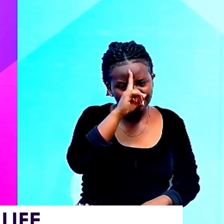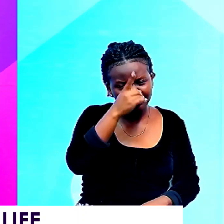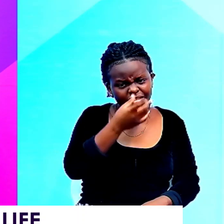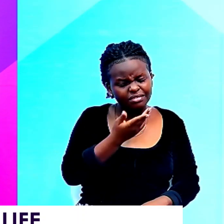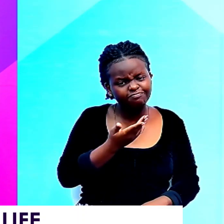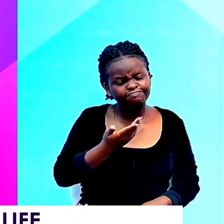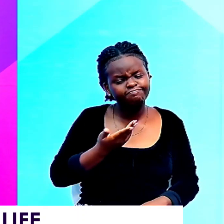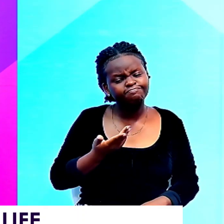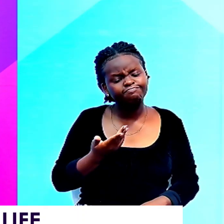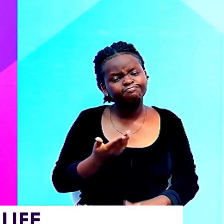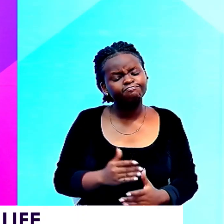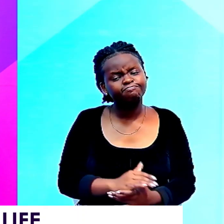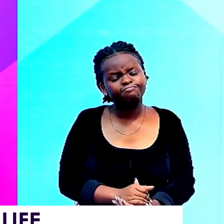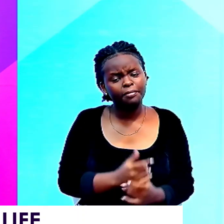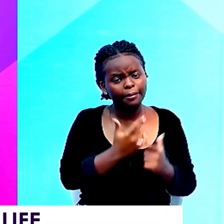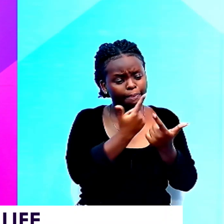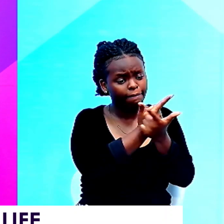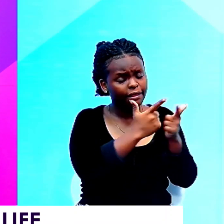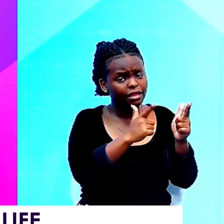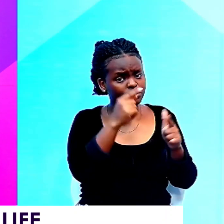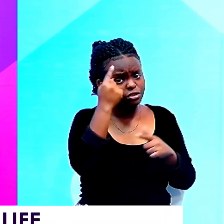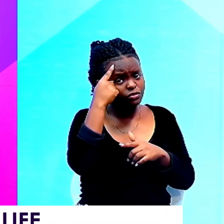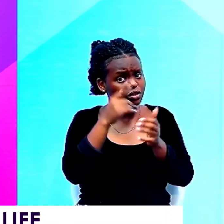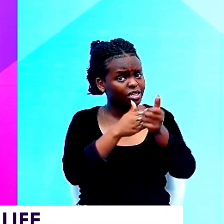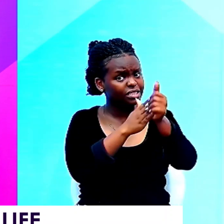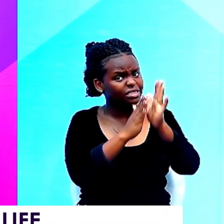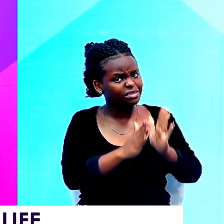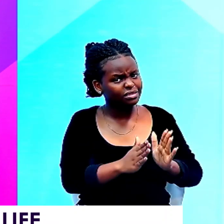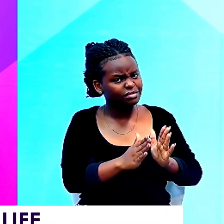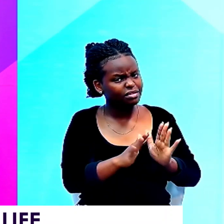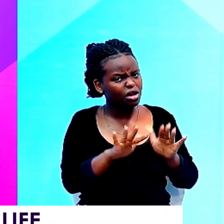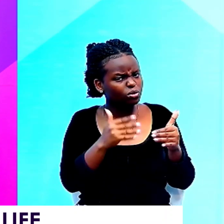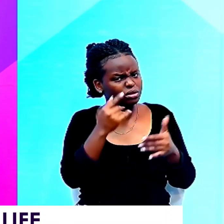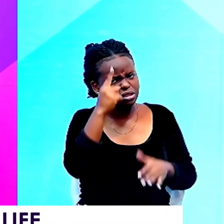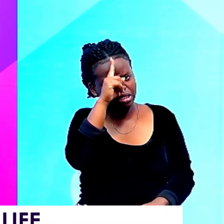diet of the leaders? How serious is that?